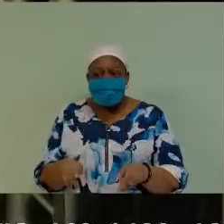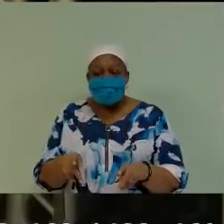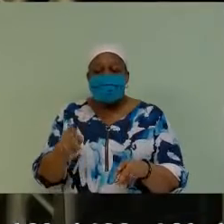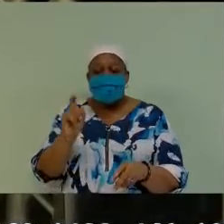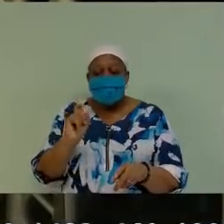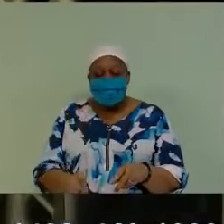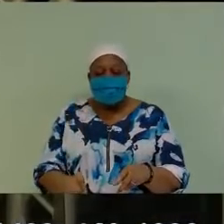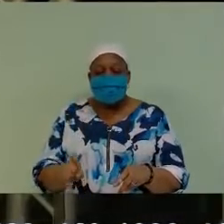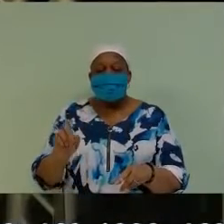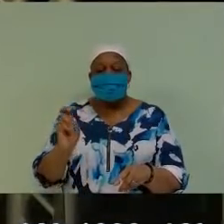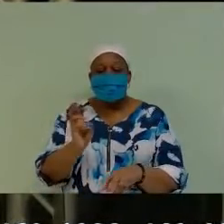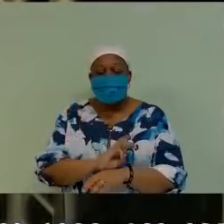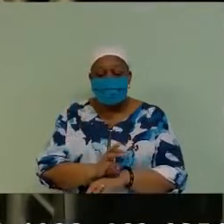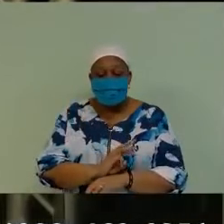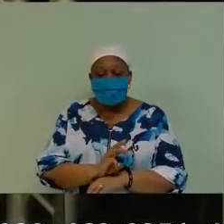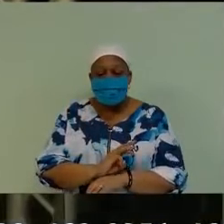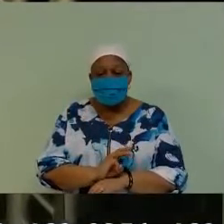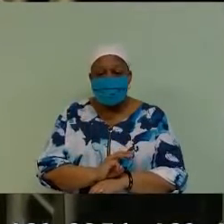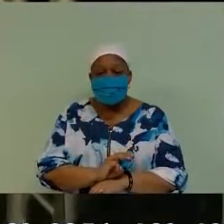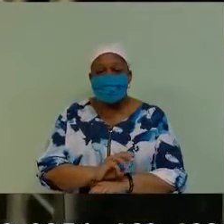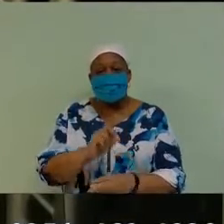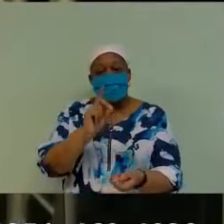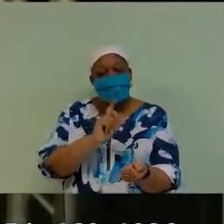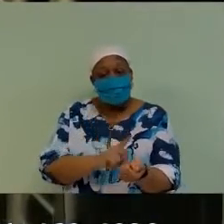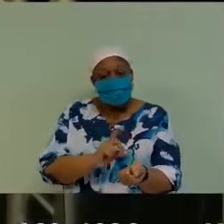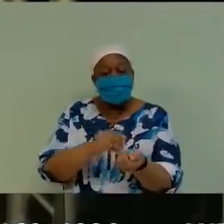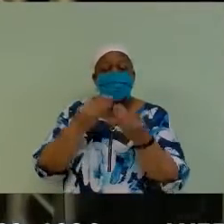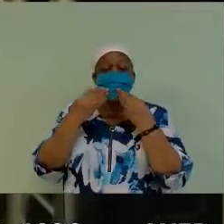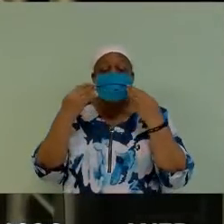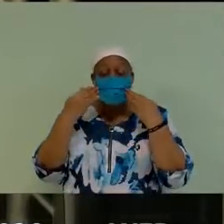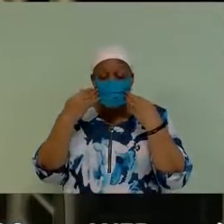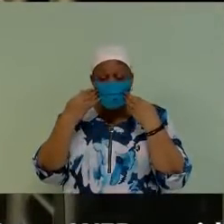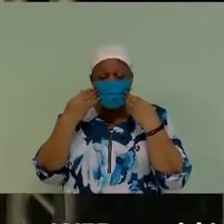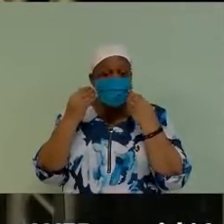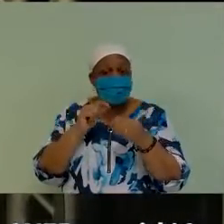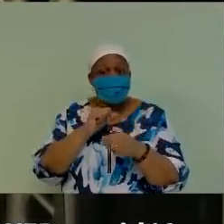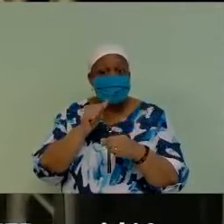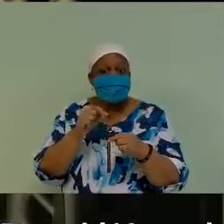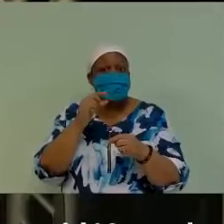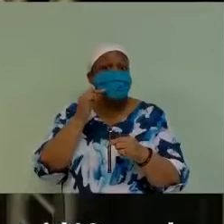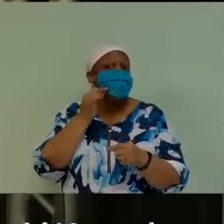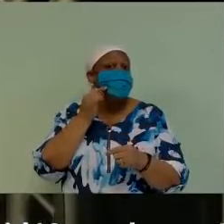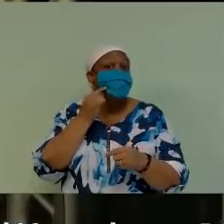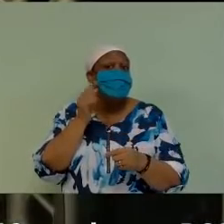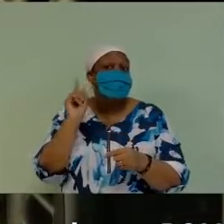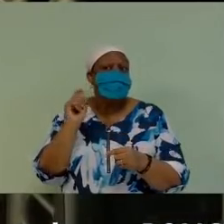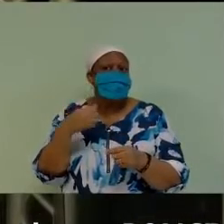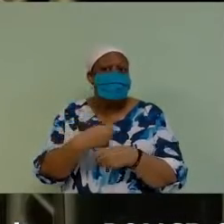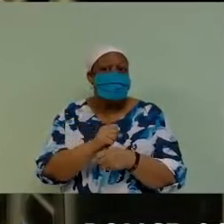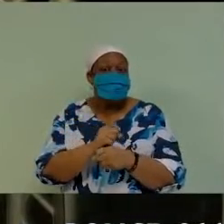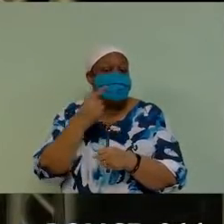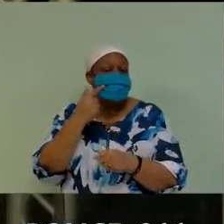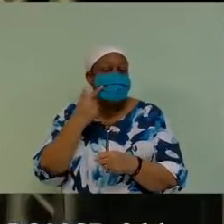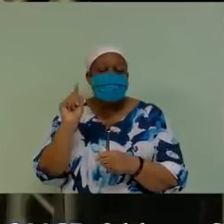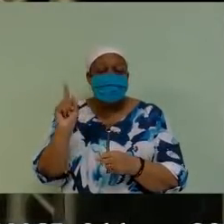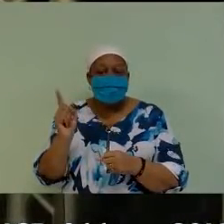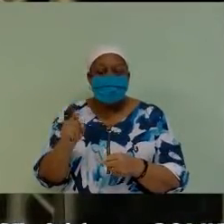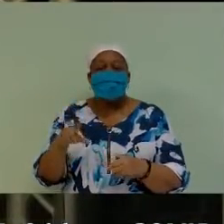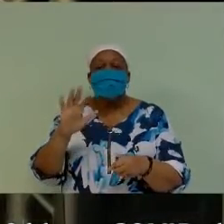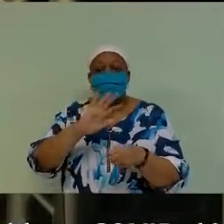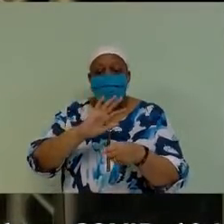people working in clinical areas of a health facility, not only workers dealing with patients